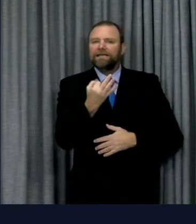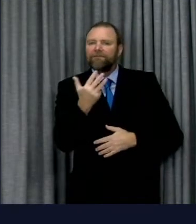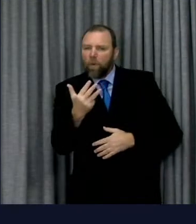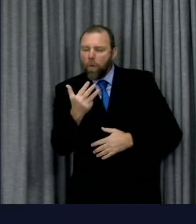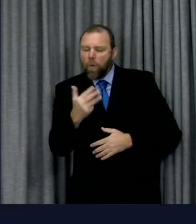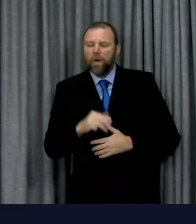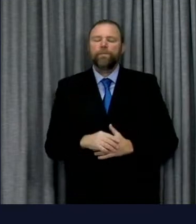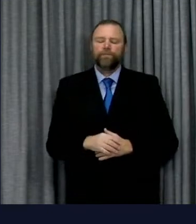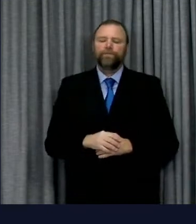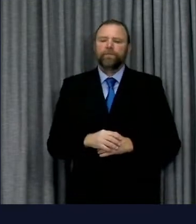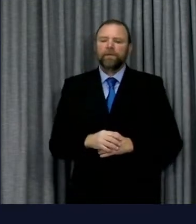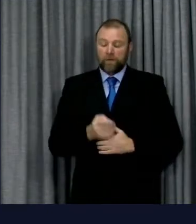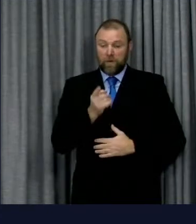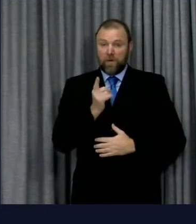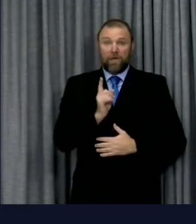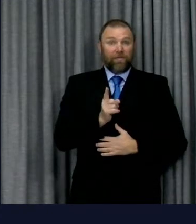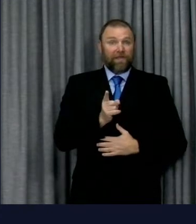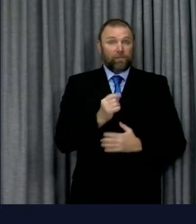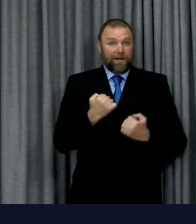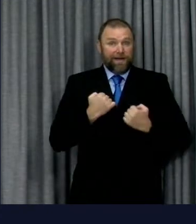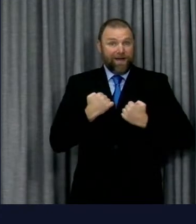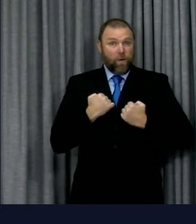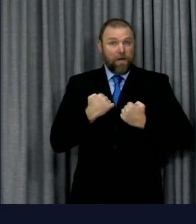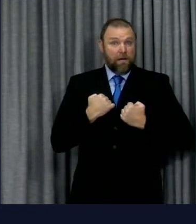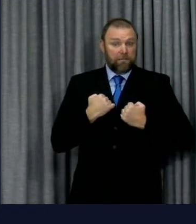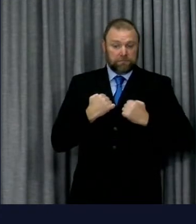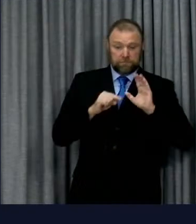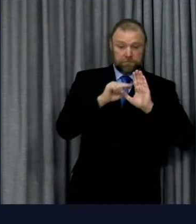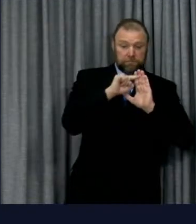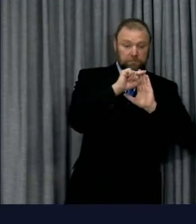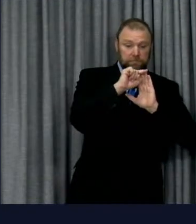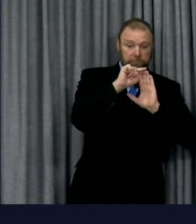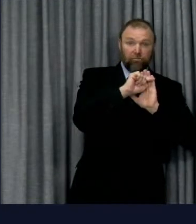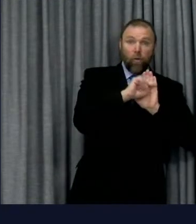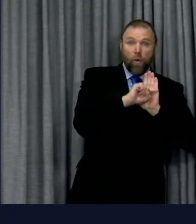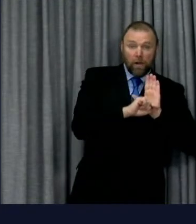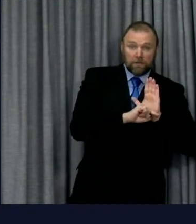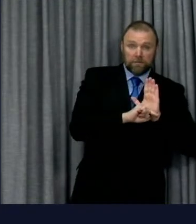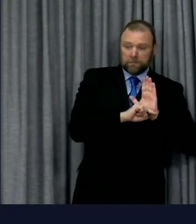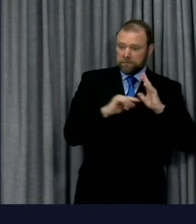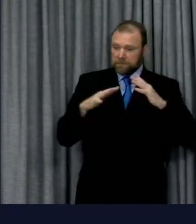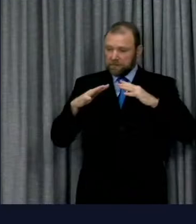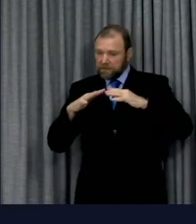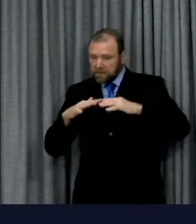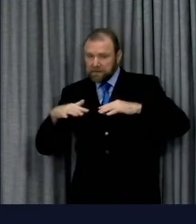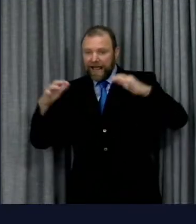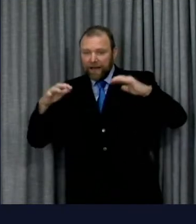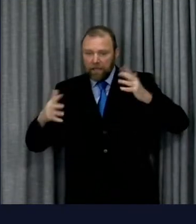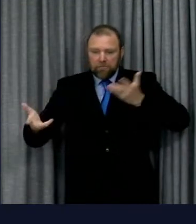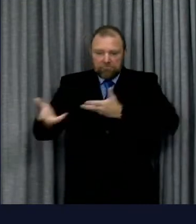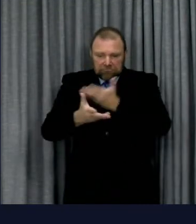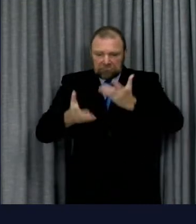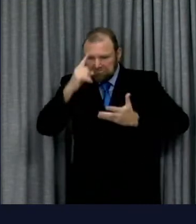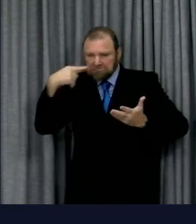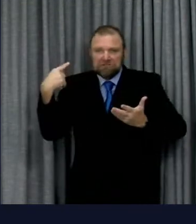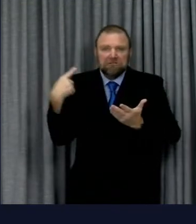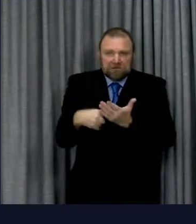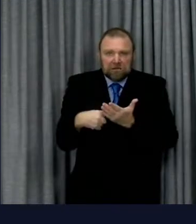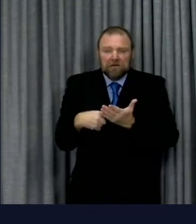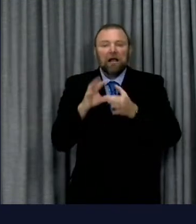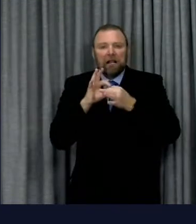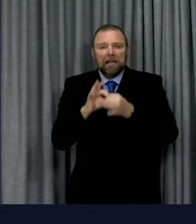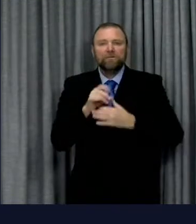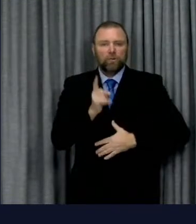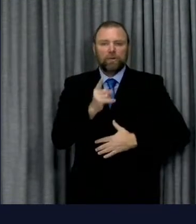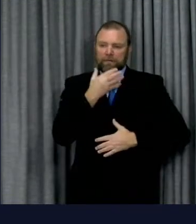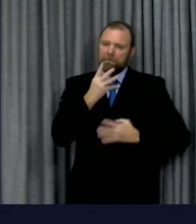where we root the measures that we have put through the Cynhadledd on gatherings and events, on the COVID pass, on